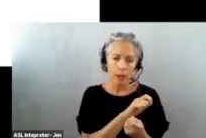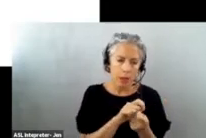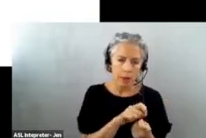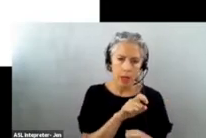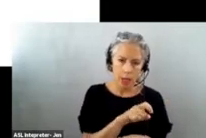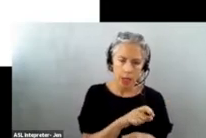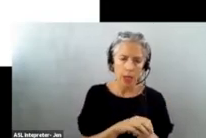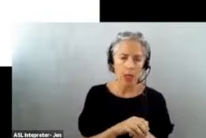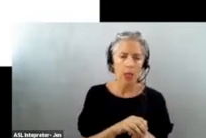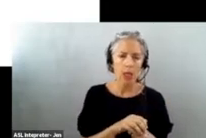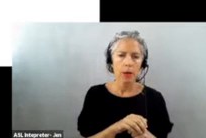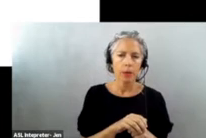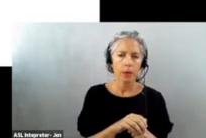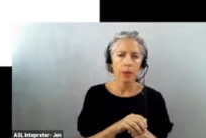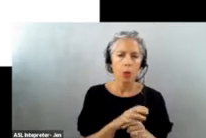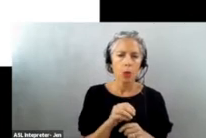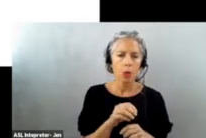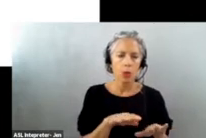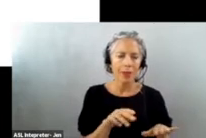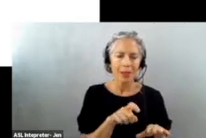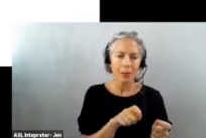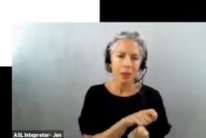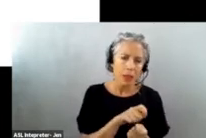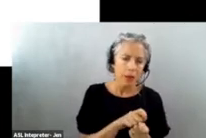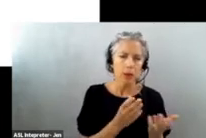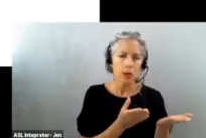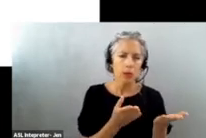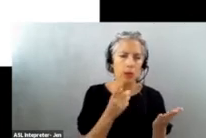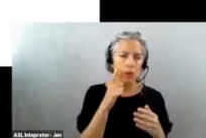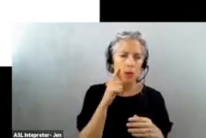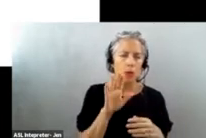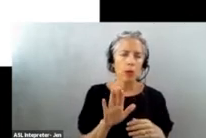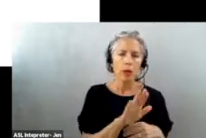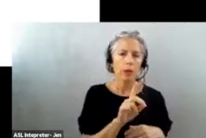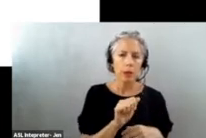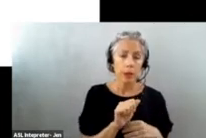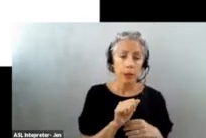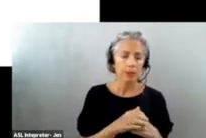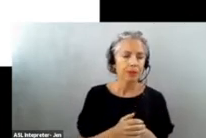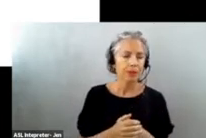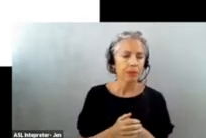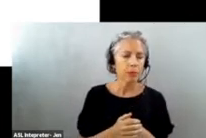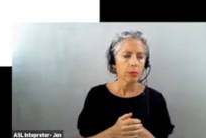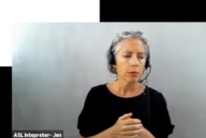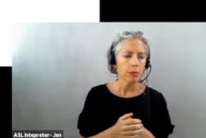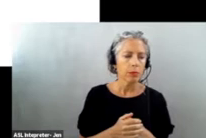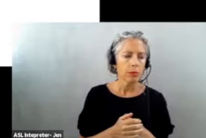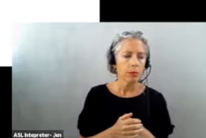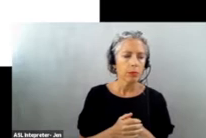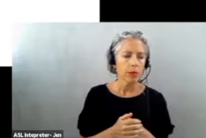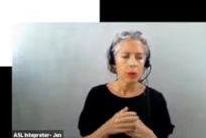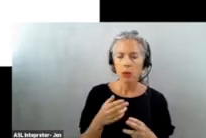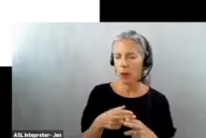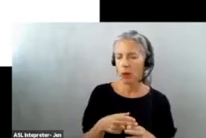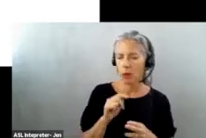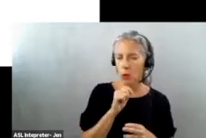or they need specific services for their disability. So this we can call the twin track